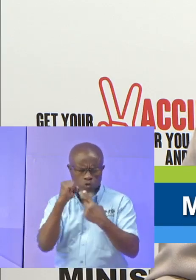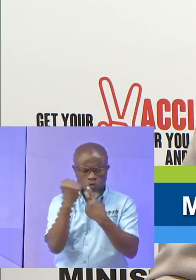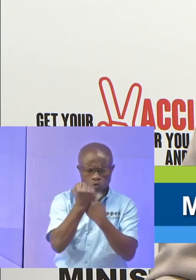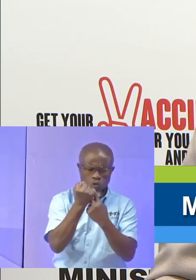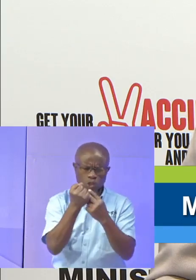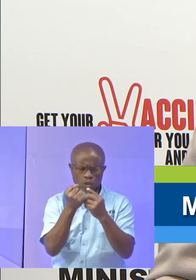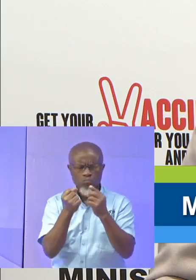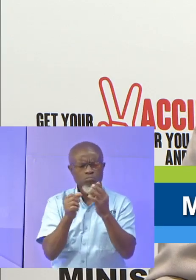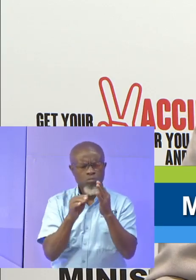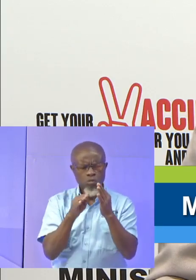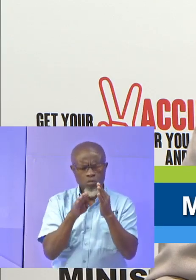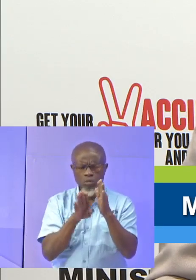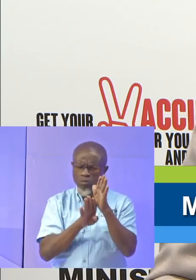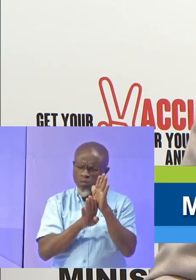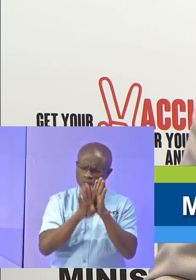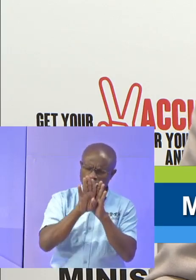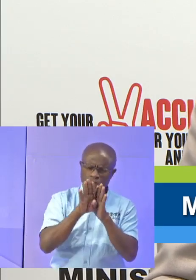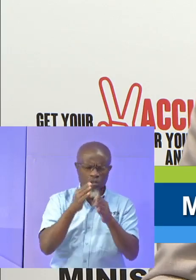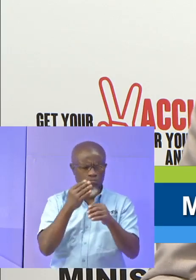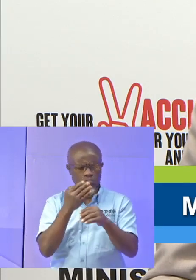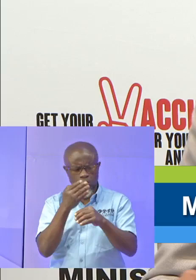children back in physical classes.